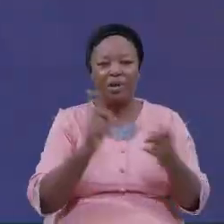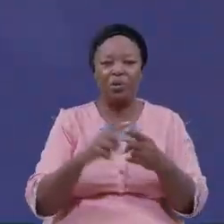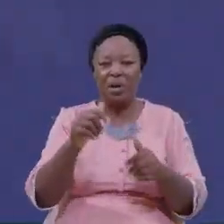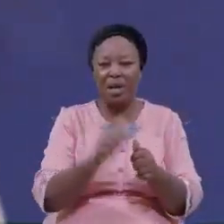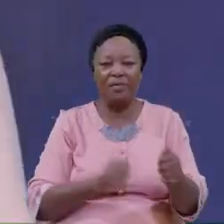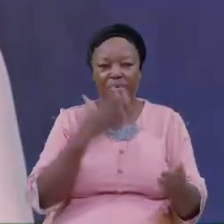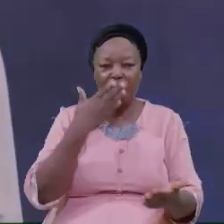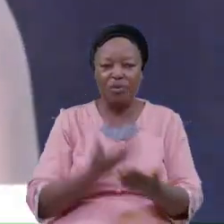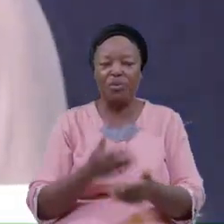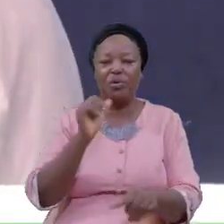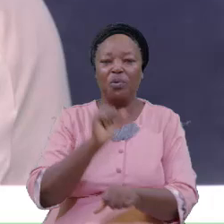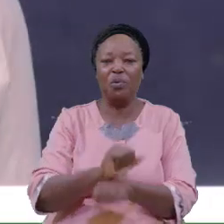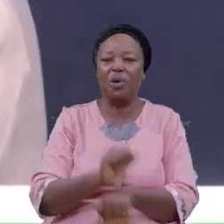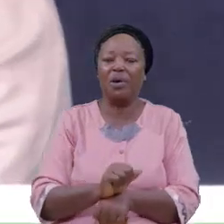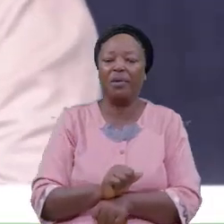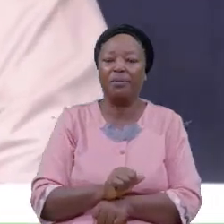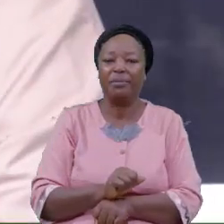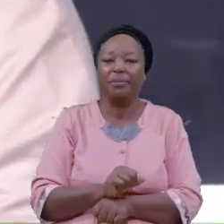work.